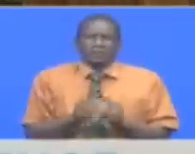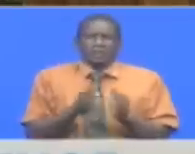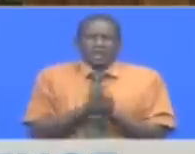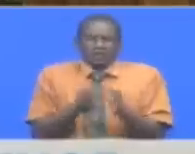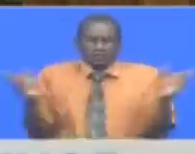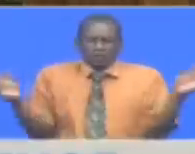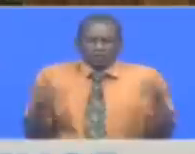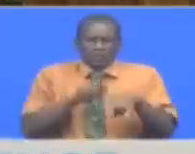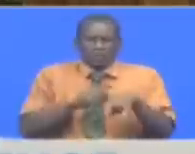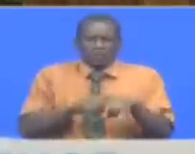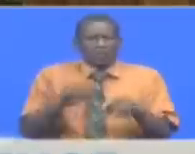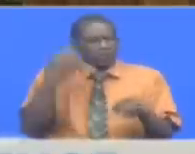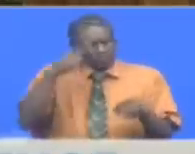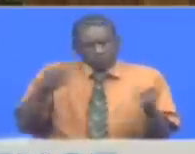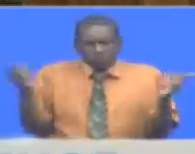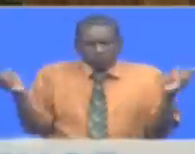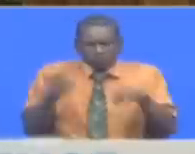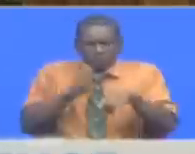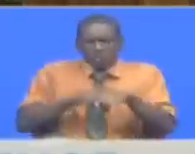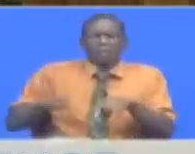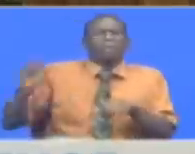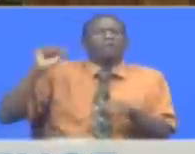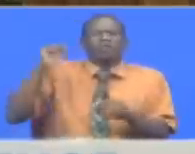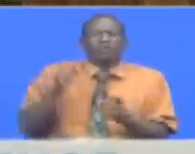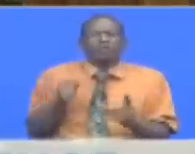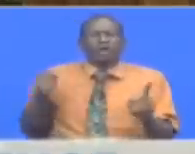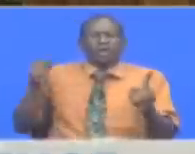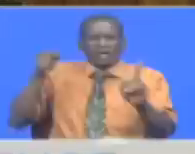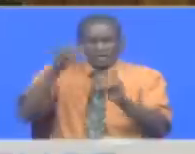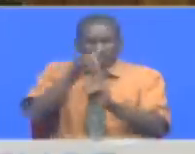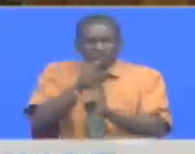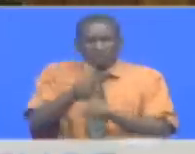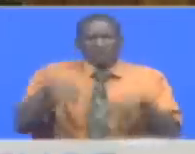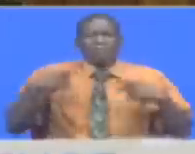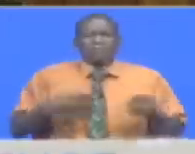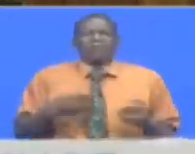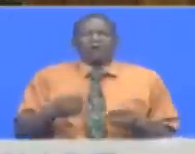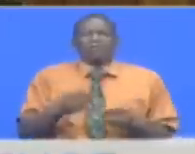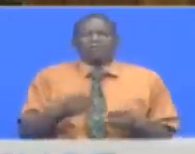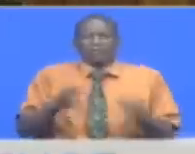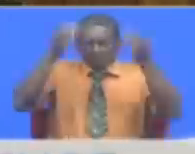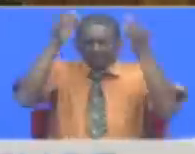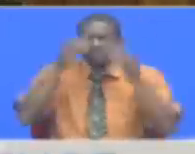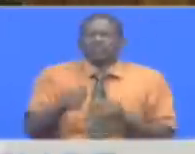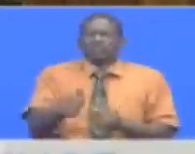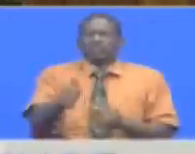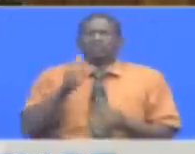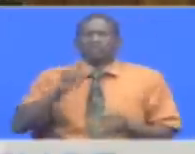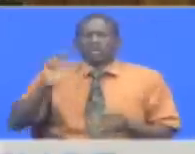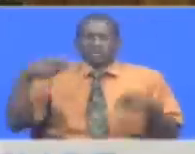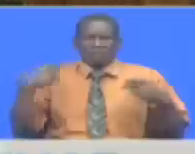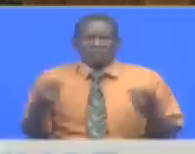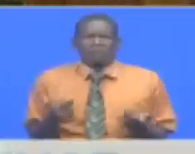short-term political gain, have decided to deny Kenyans of what is